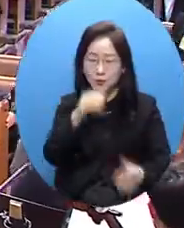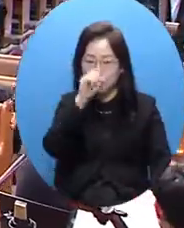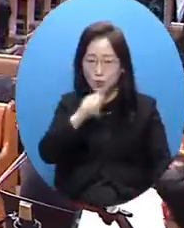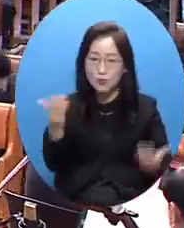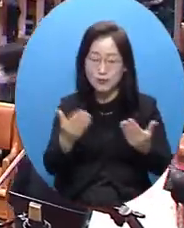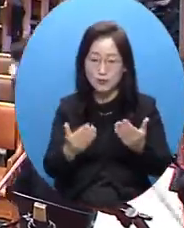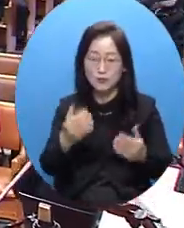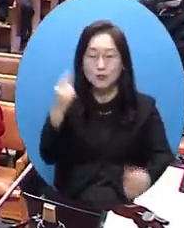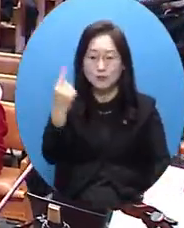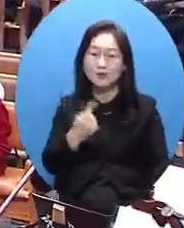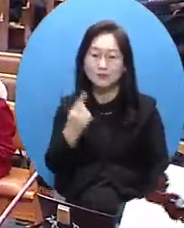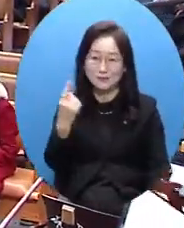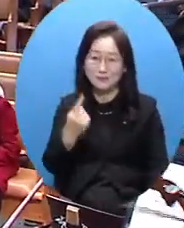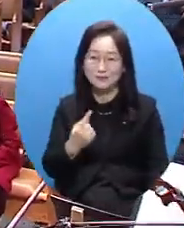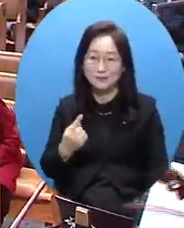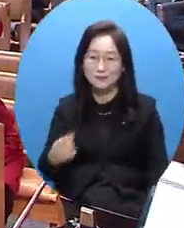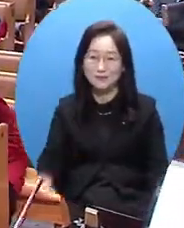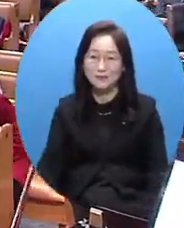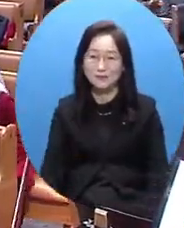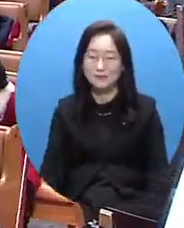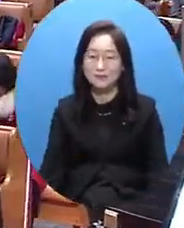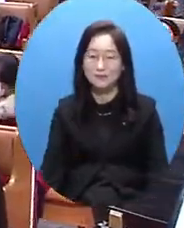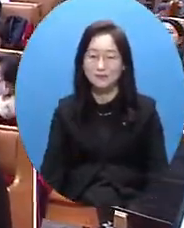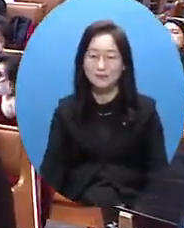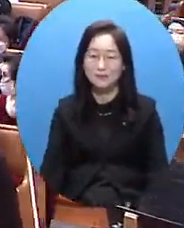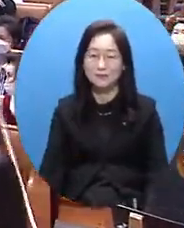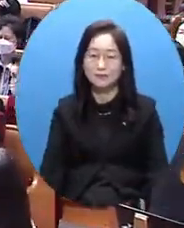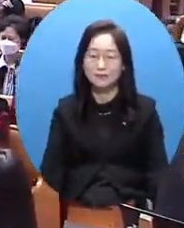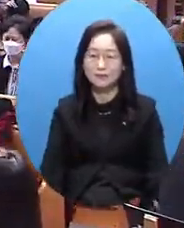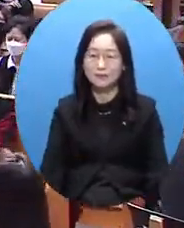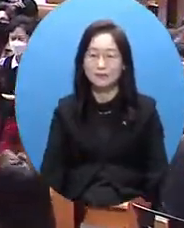good things will happen to all of us